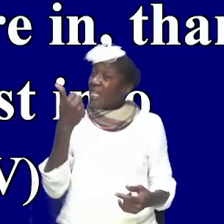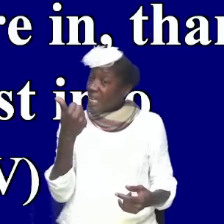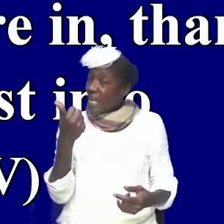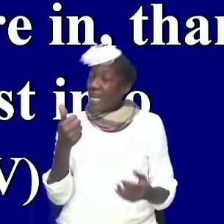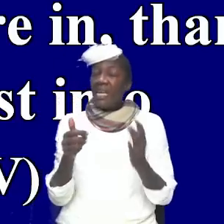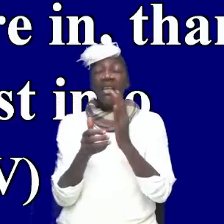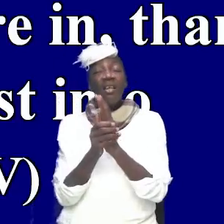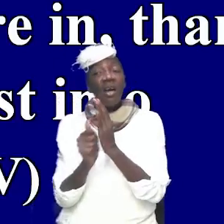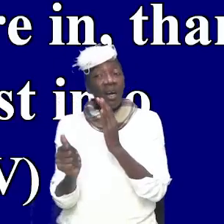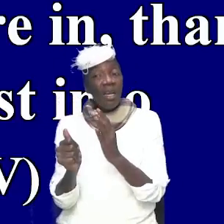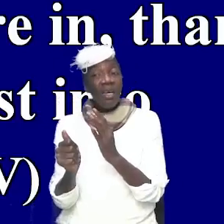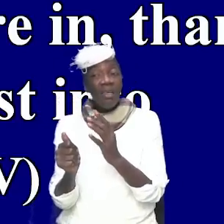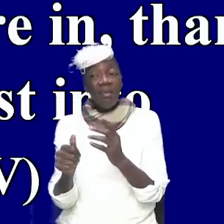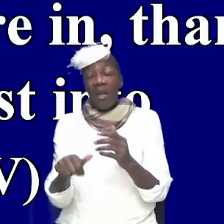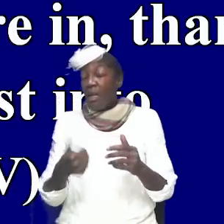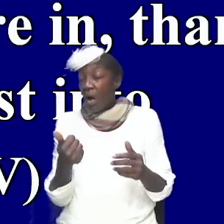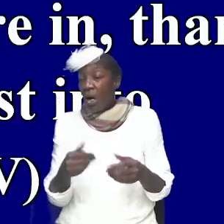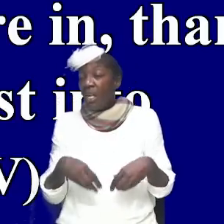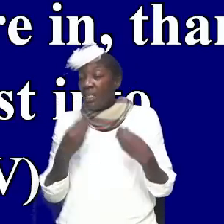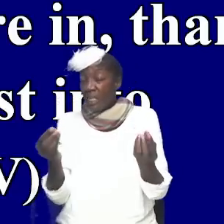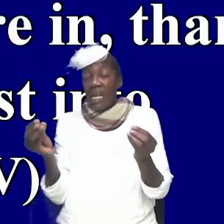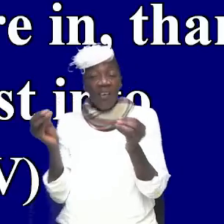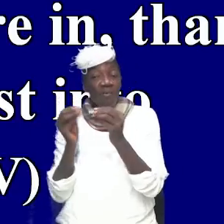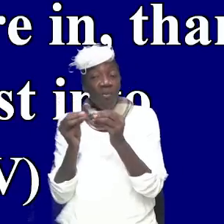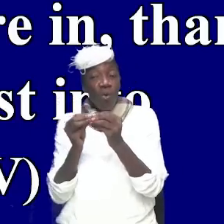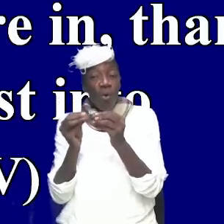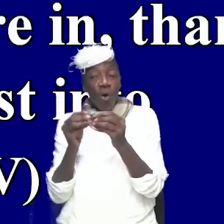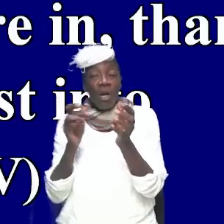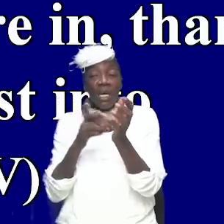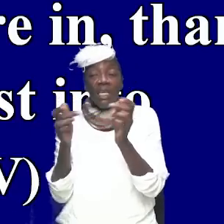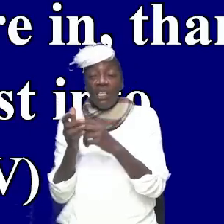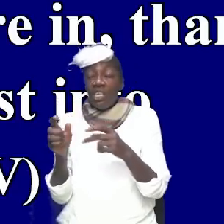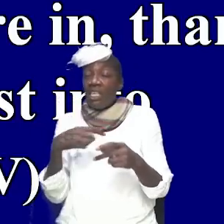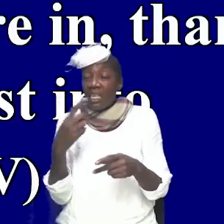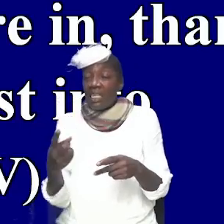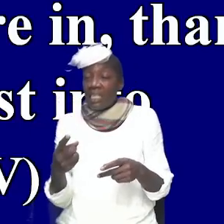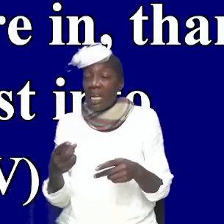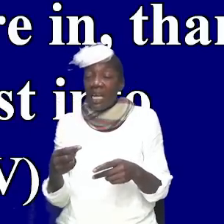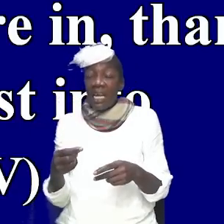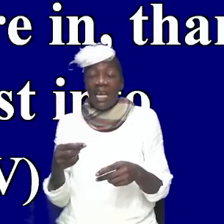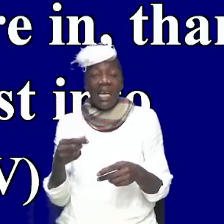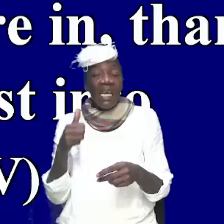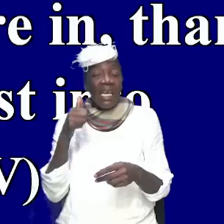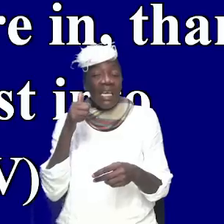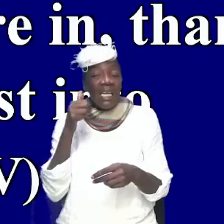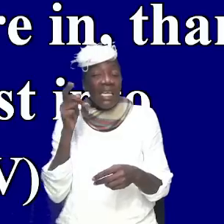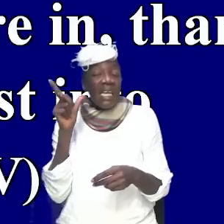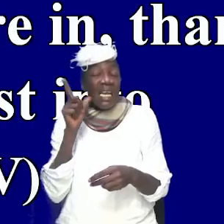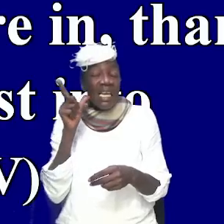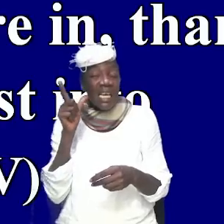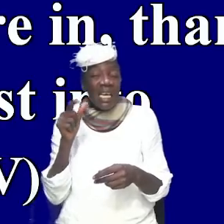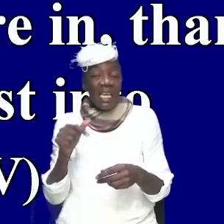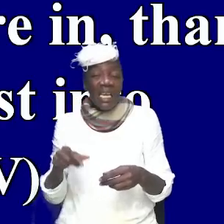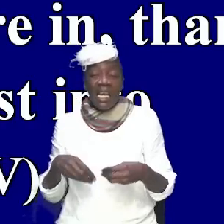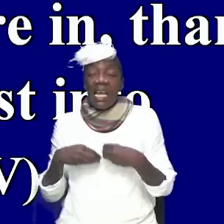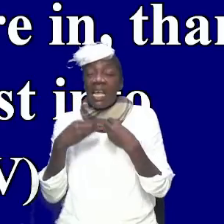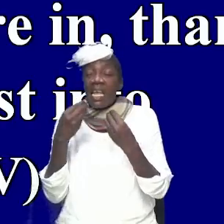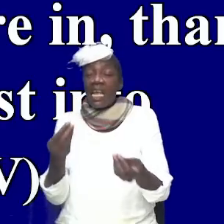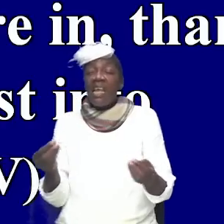the Bible saying, Jesus say, she cast in more. It is not the physical amount,